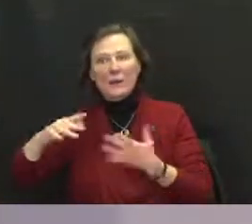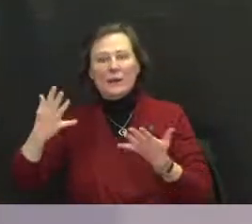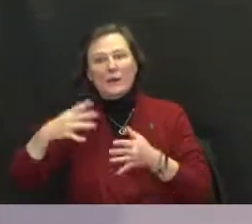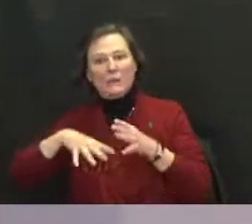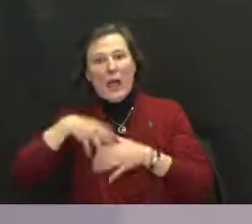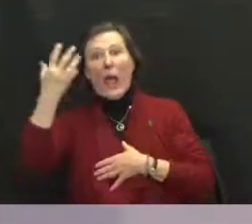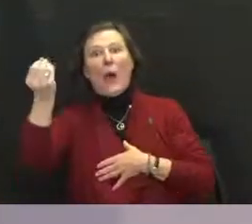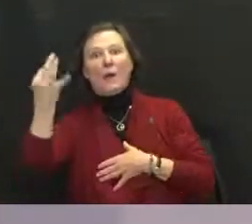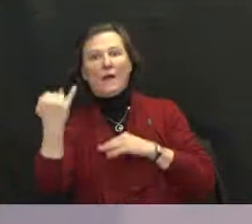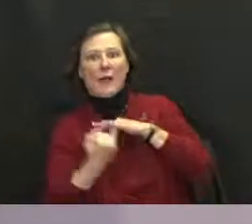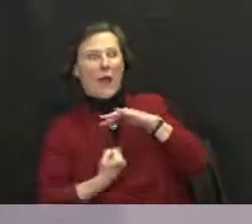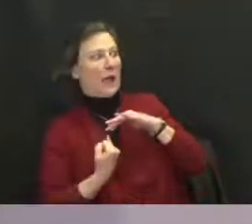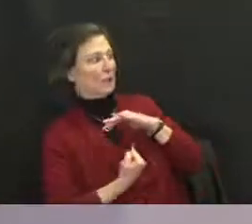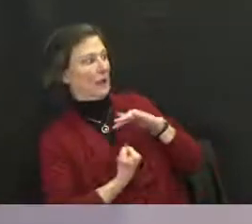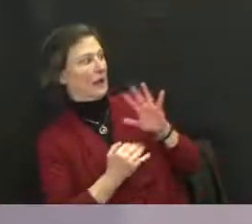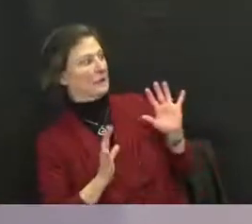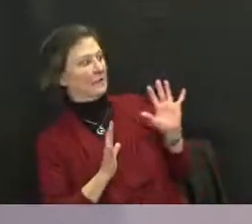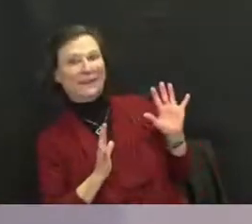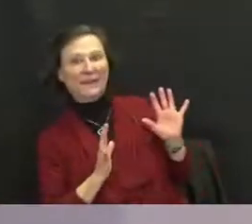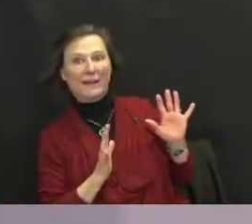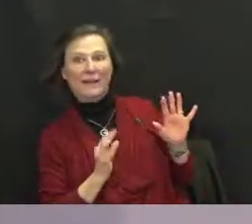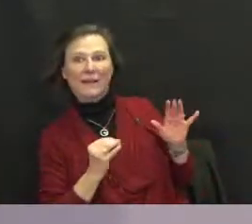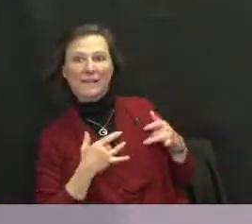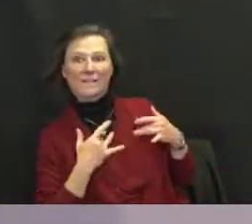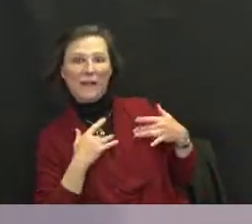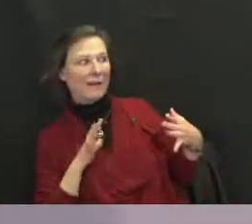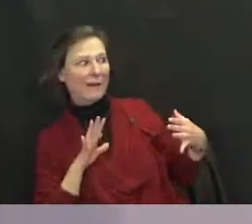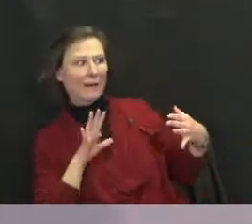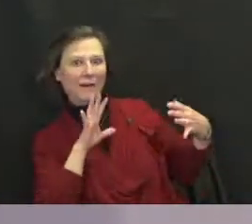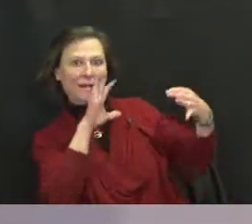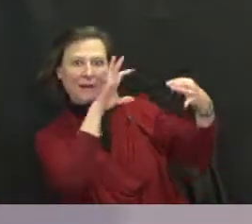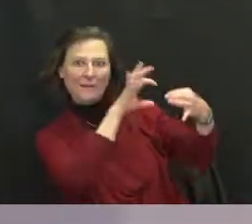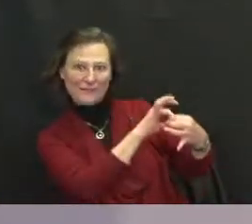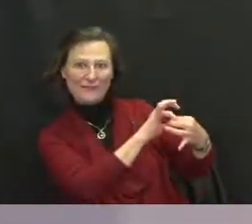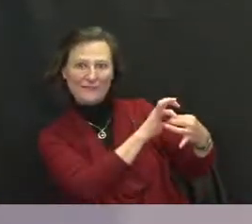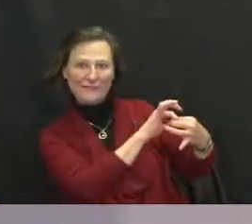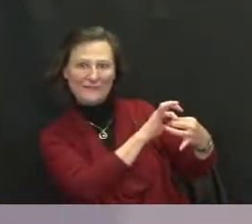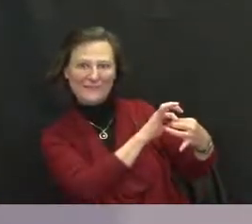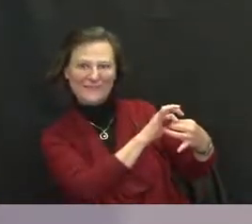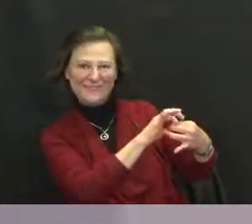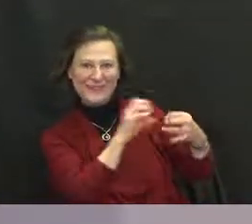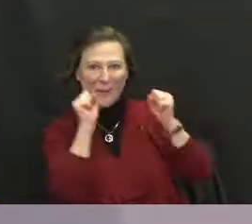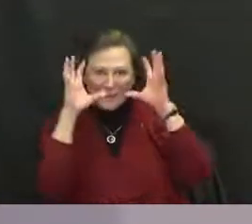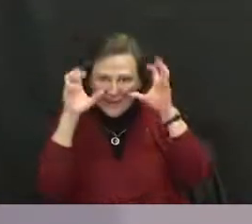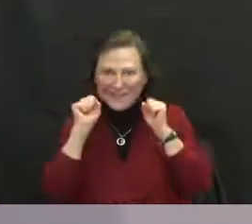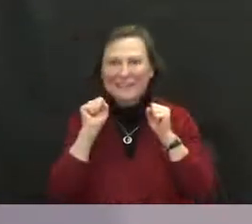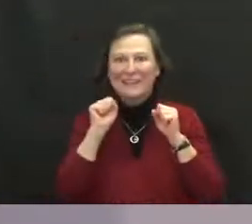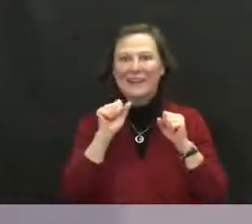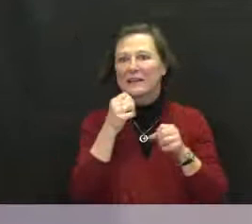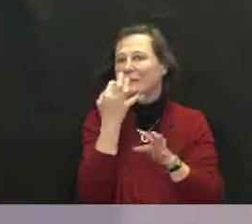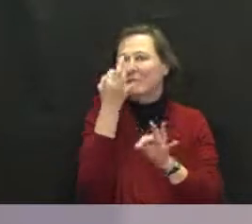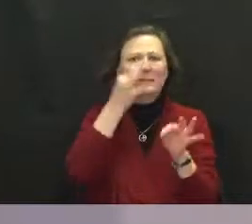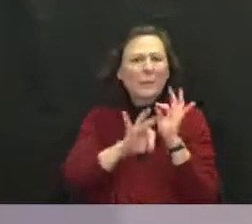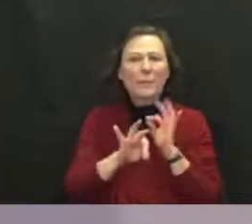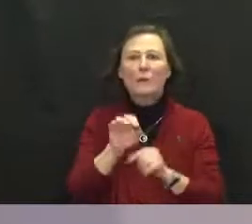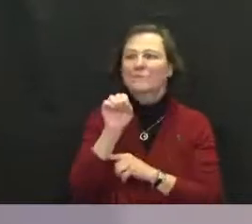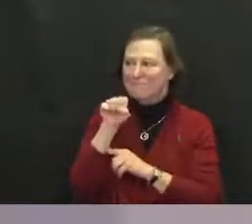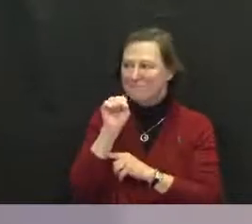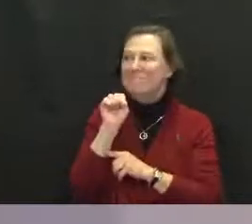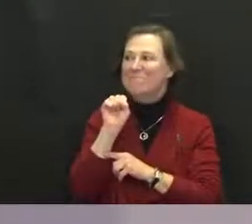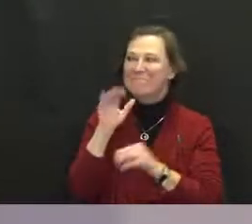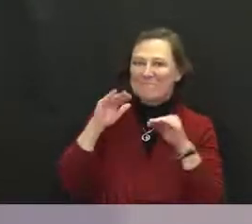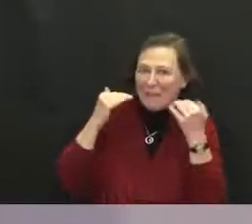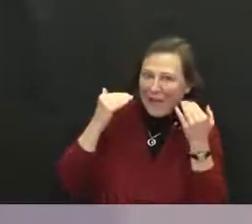isolation and it creates a sense of connection. It's amazing how a simple nod and a smile